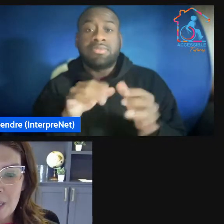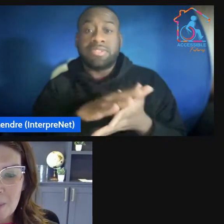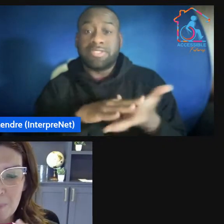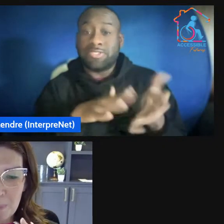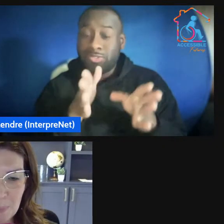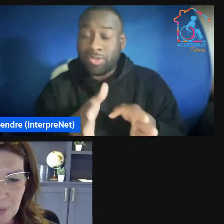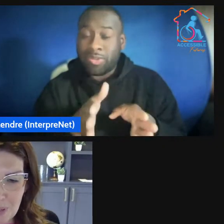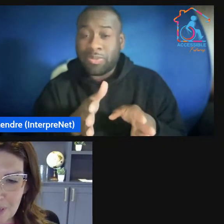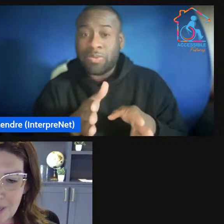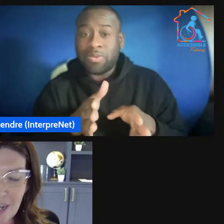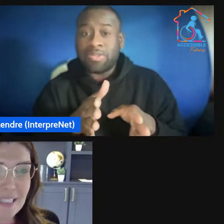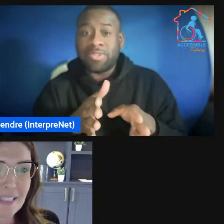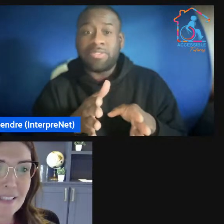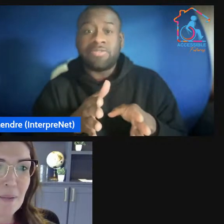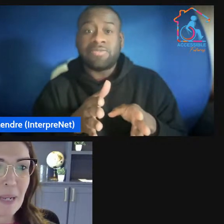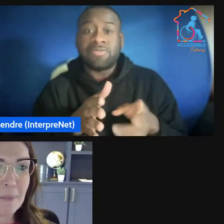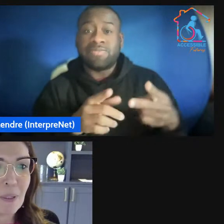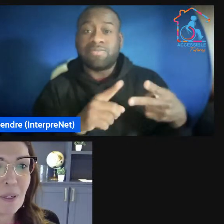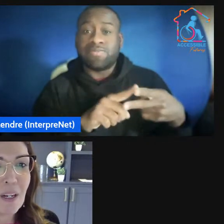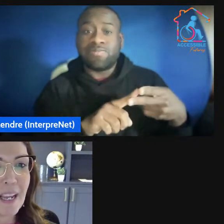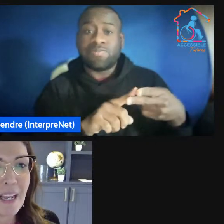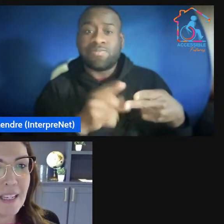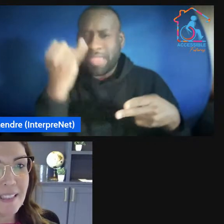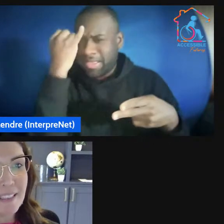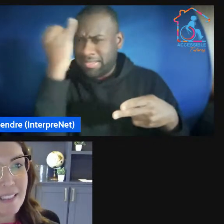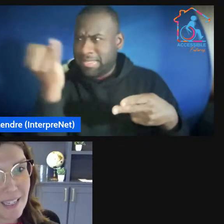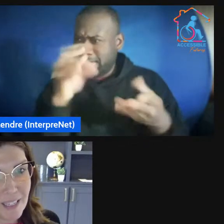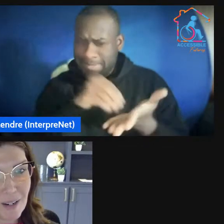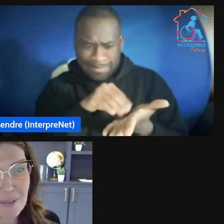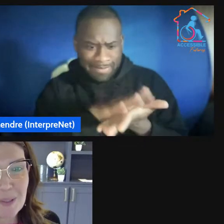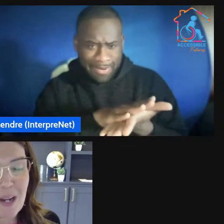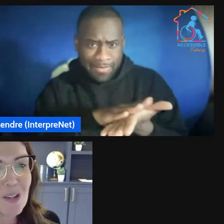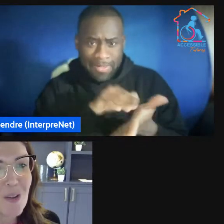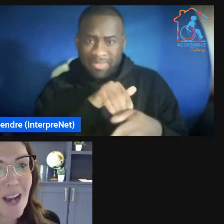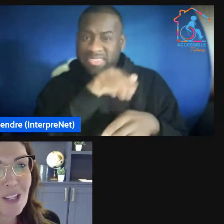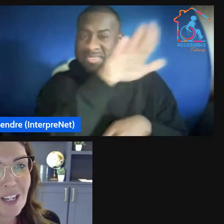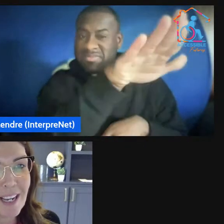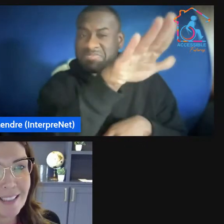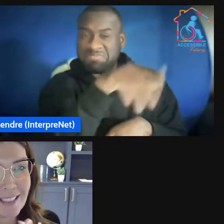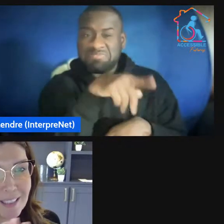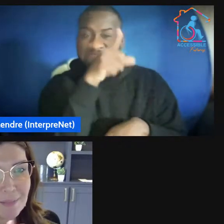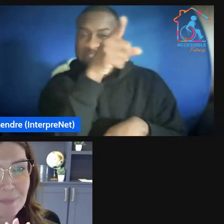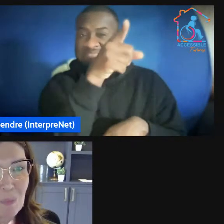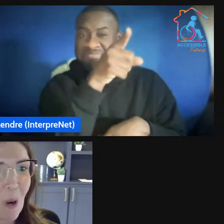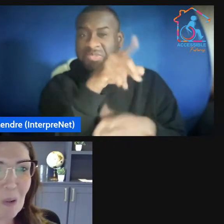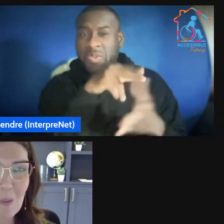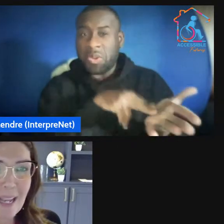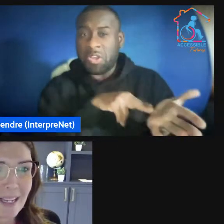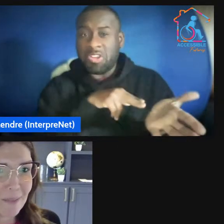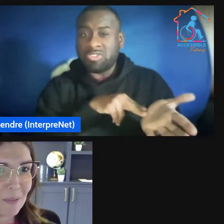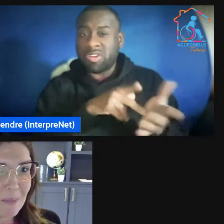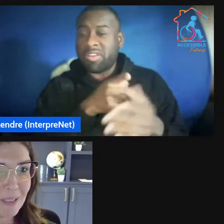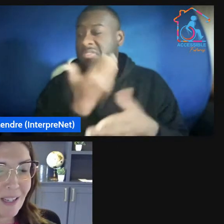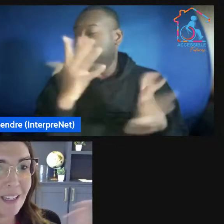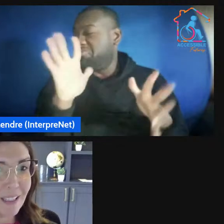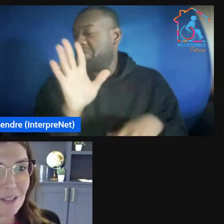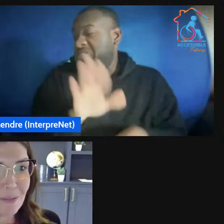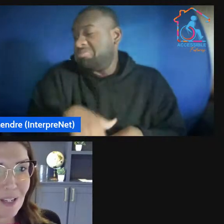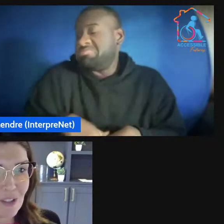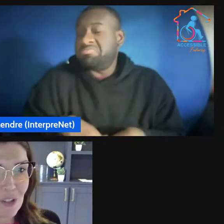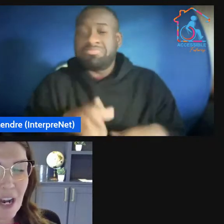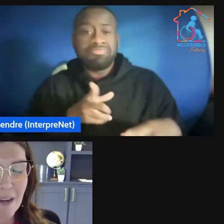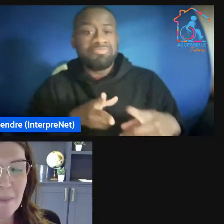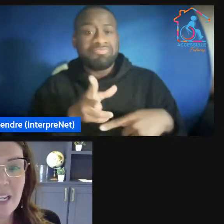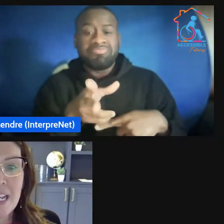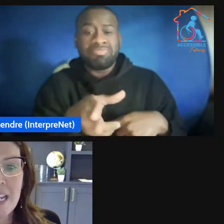to put the ideas on paper and send it off to a contractor and kind of walk away after the ribbon cutting because you've